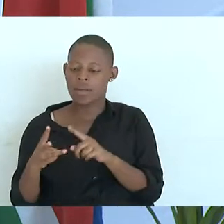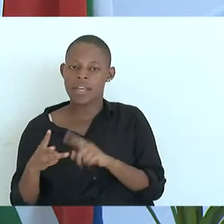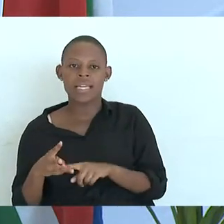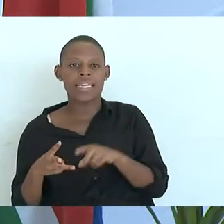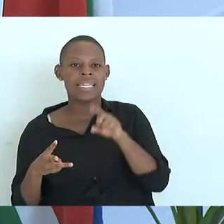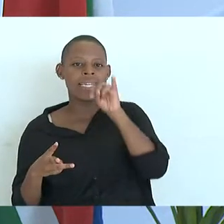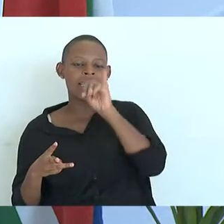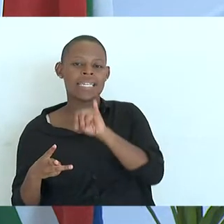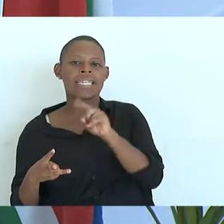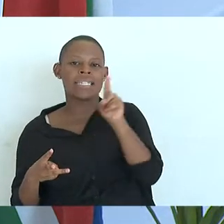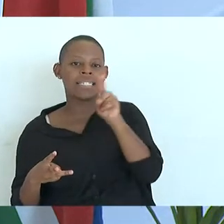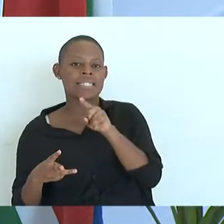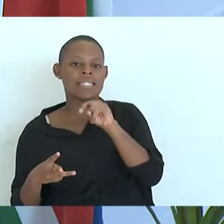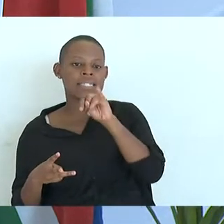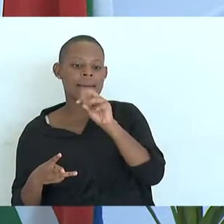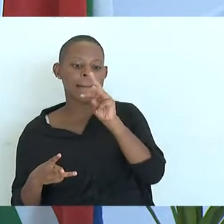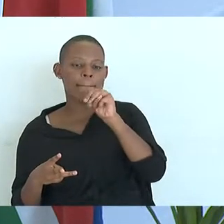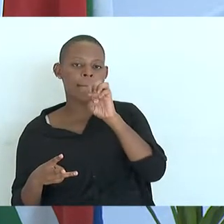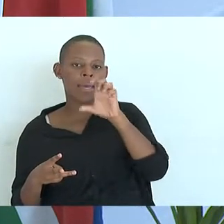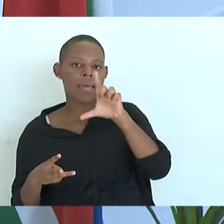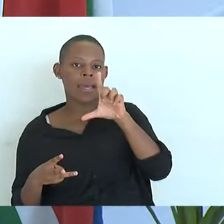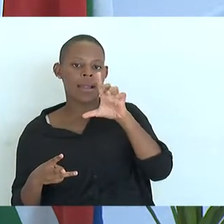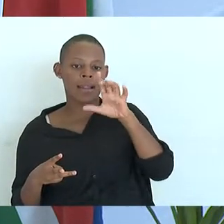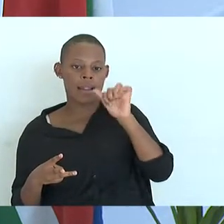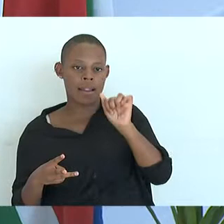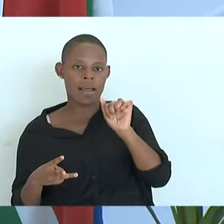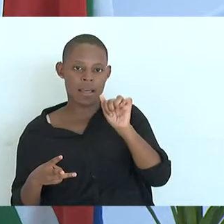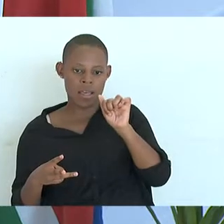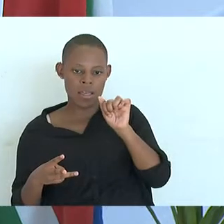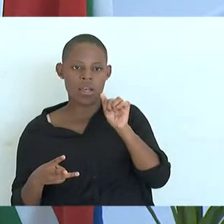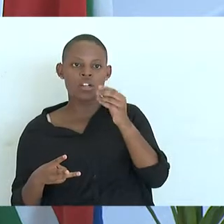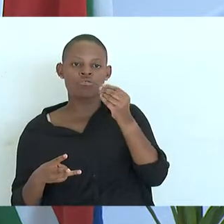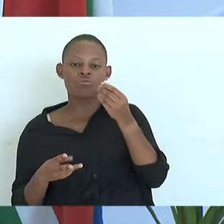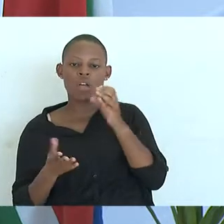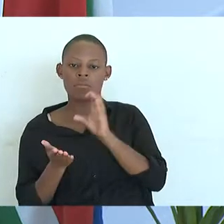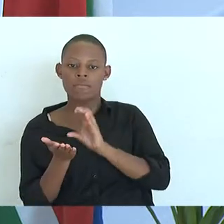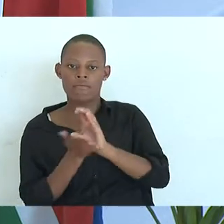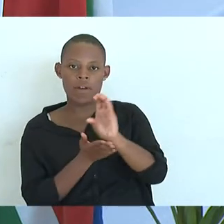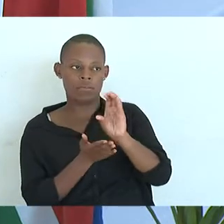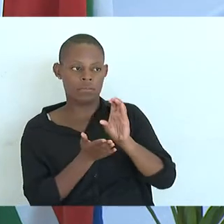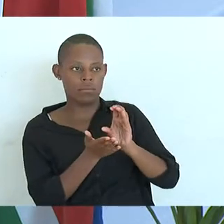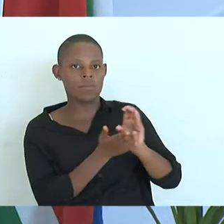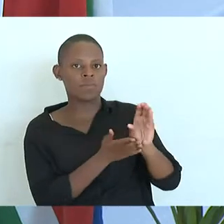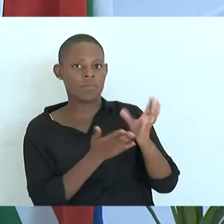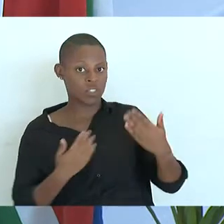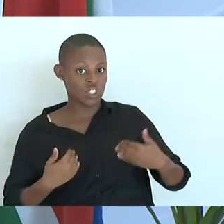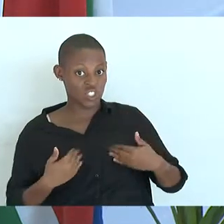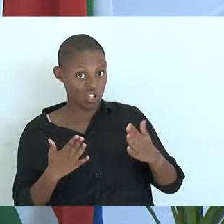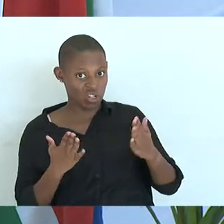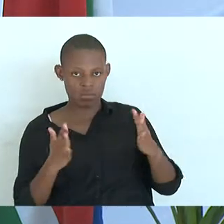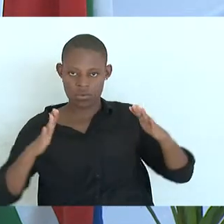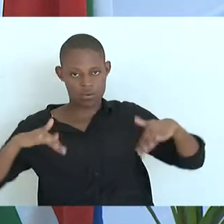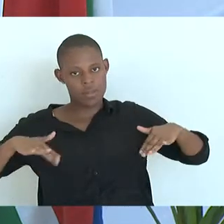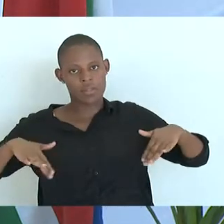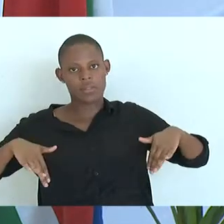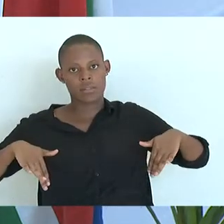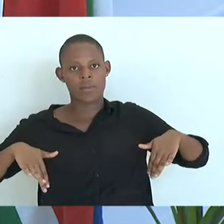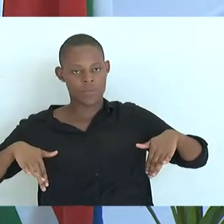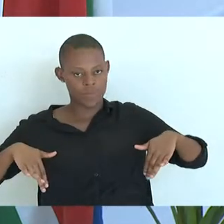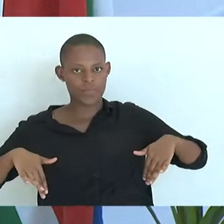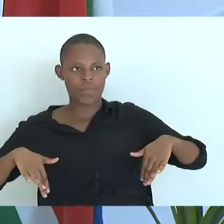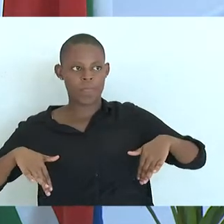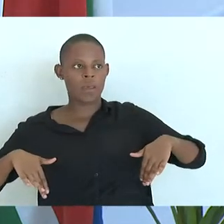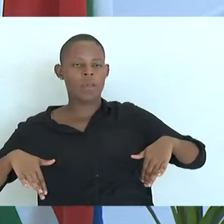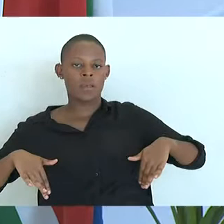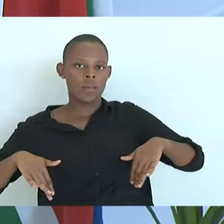Fund. Izimele Traders Fund isazoqaliswa. Silontshile yona ukuthi